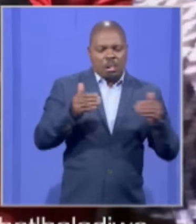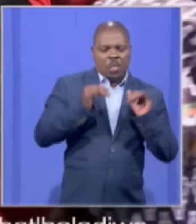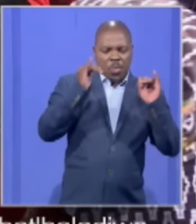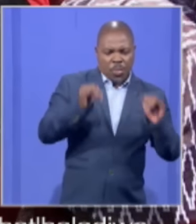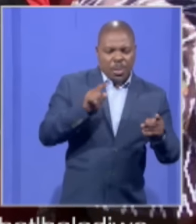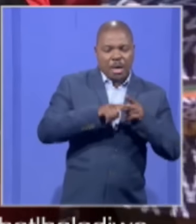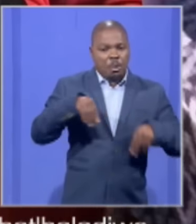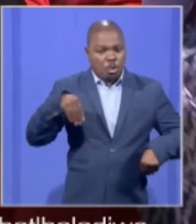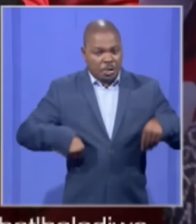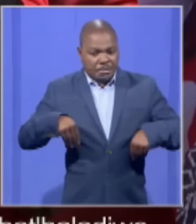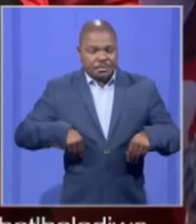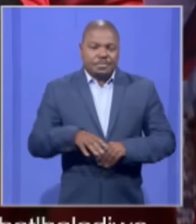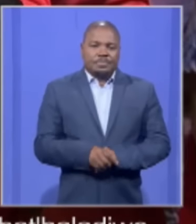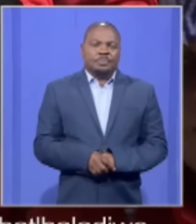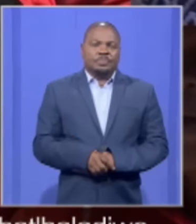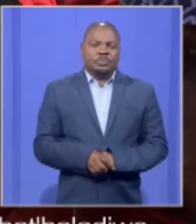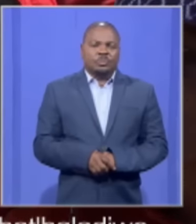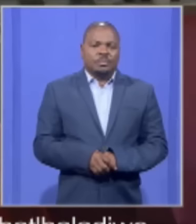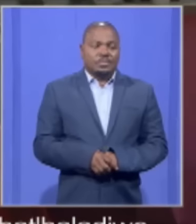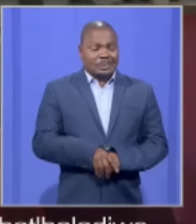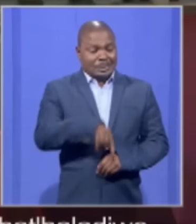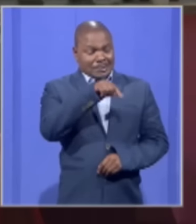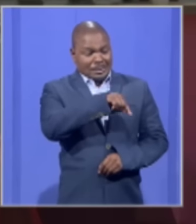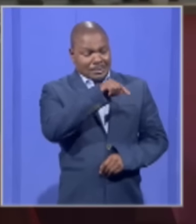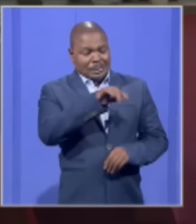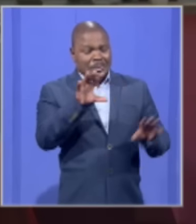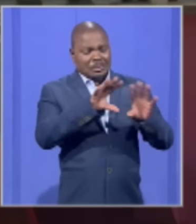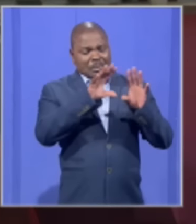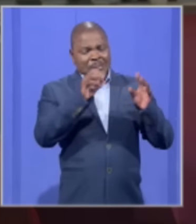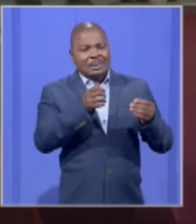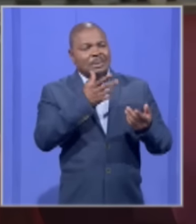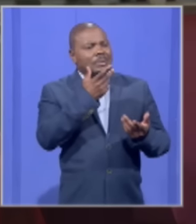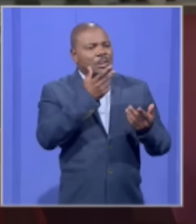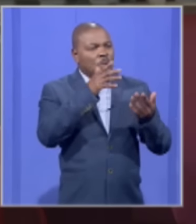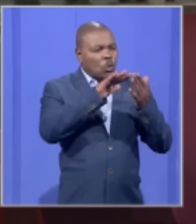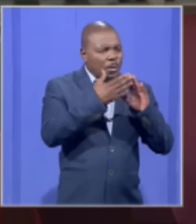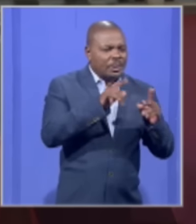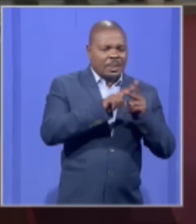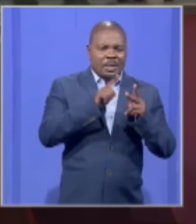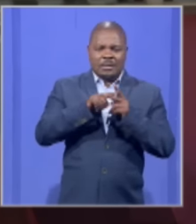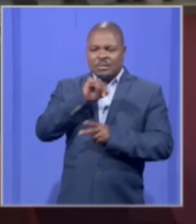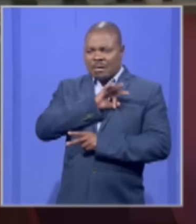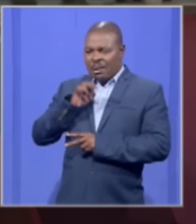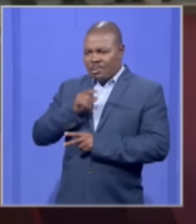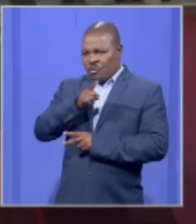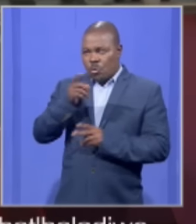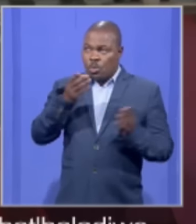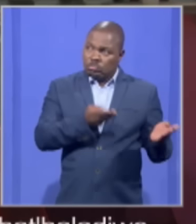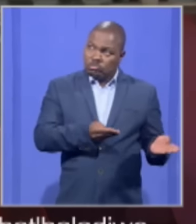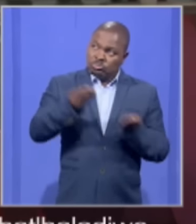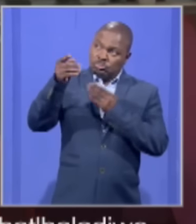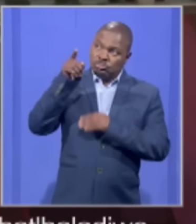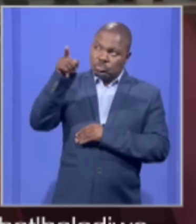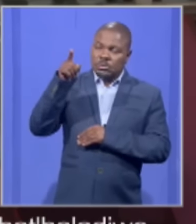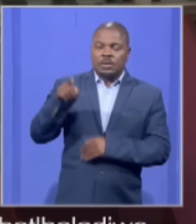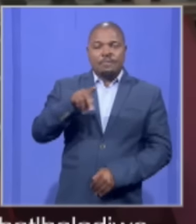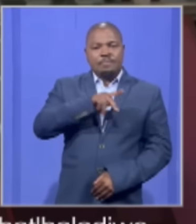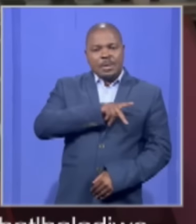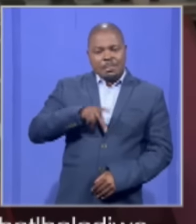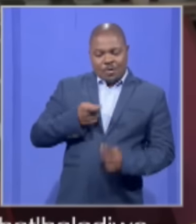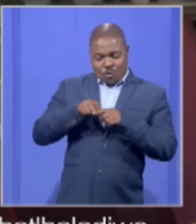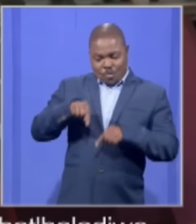bobodu. Wa sehloko ke ntseng dikakaretso tse ngata tsa setjhaba le basebetsi ho ya ho Premier ya Freistata hobane